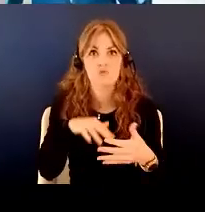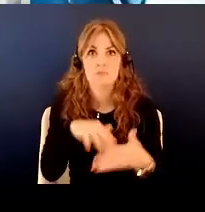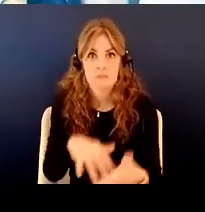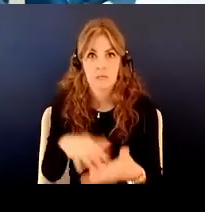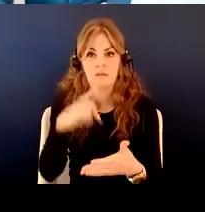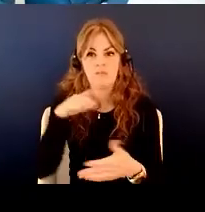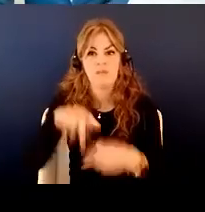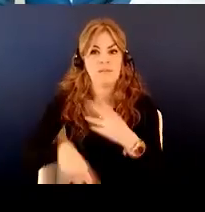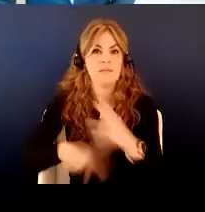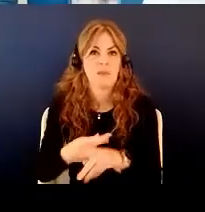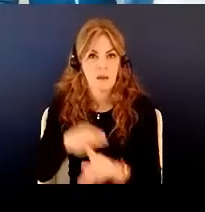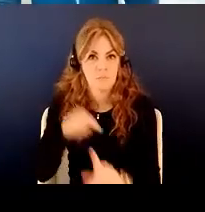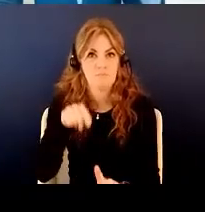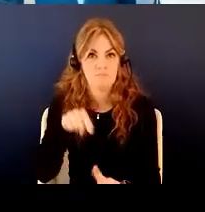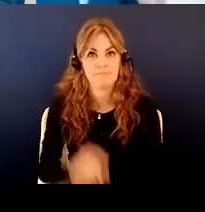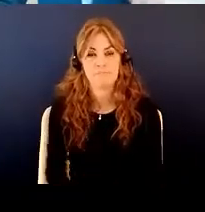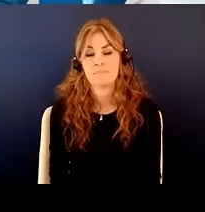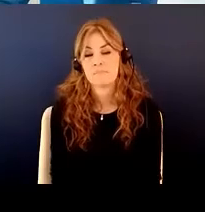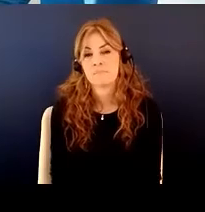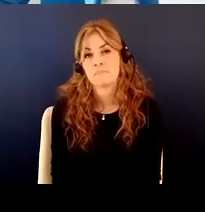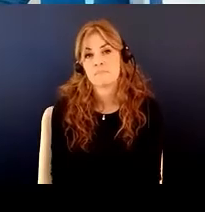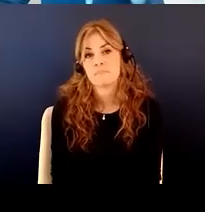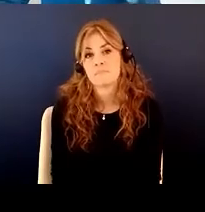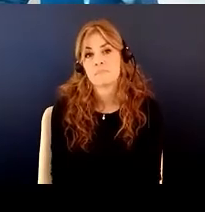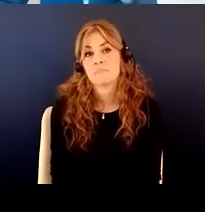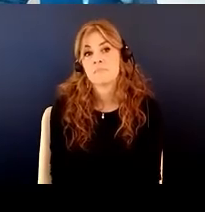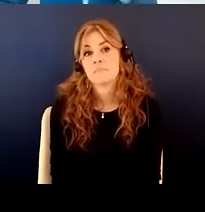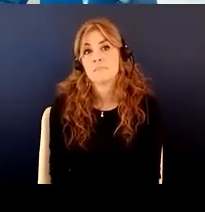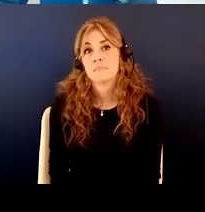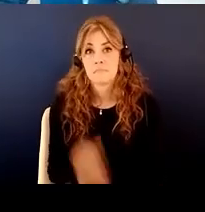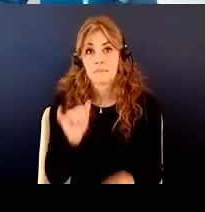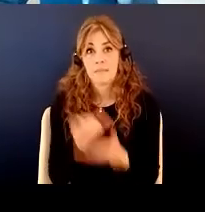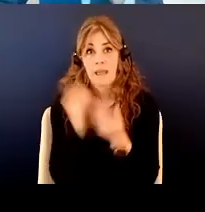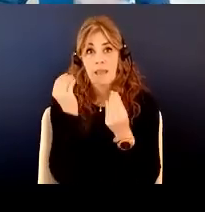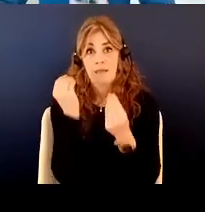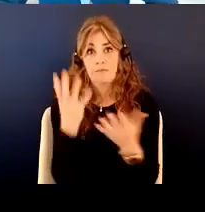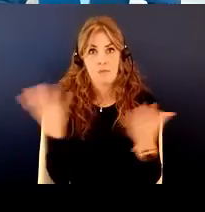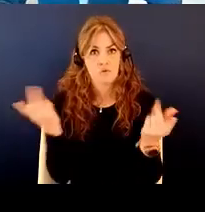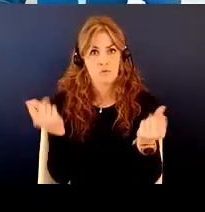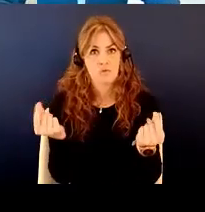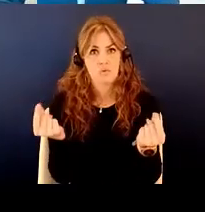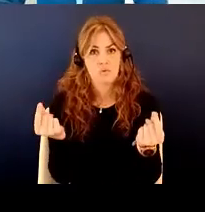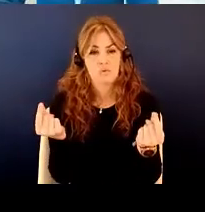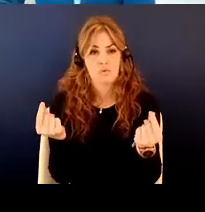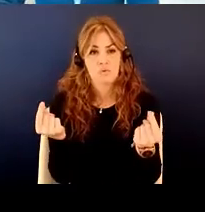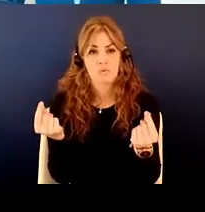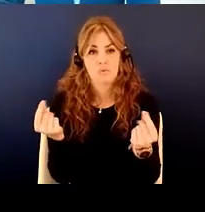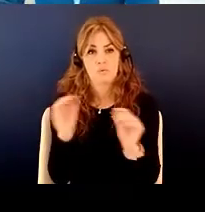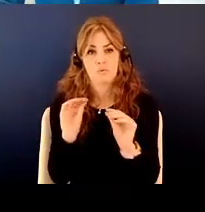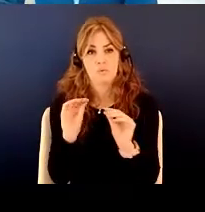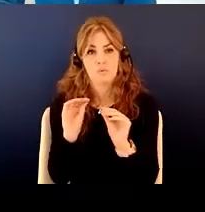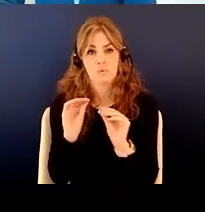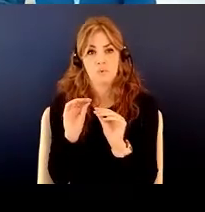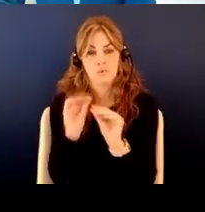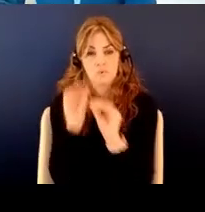type. So what do you do with that information? You put it into the standardized mean difference